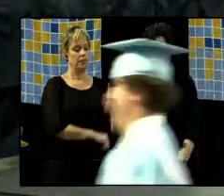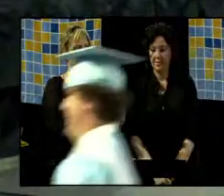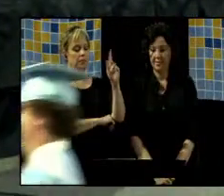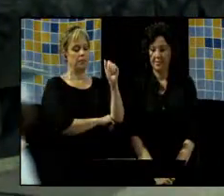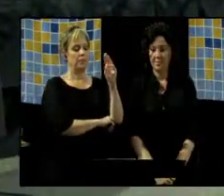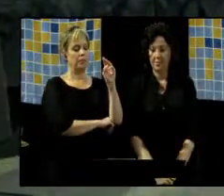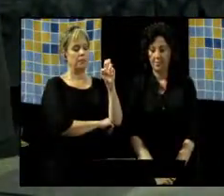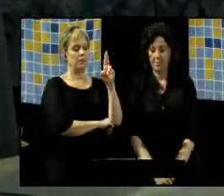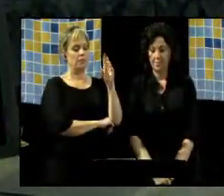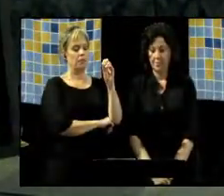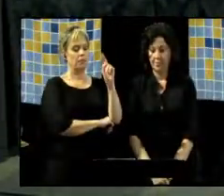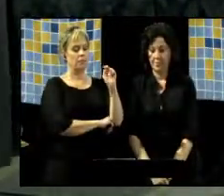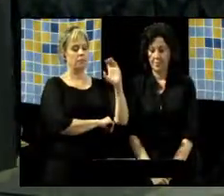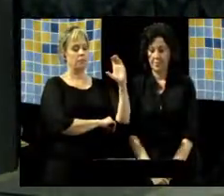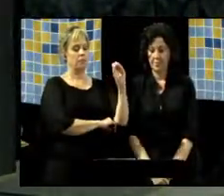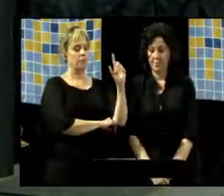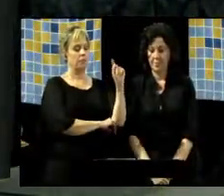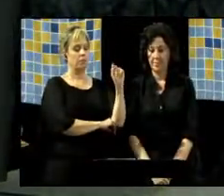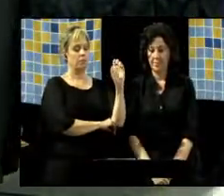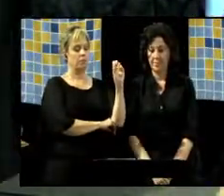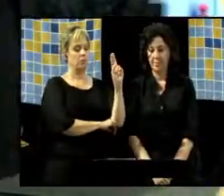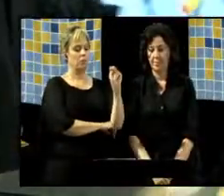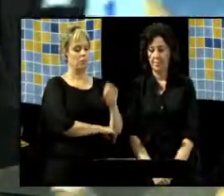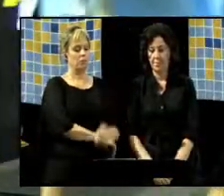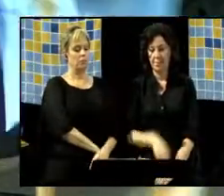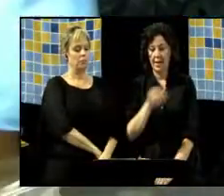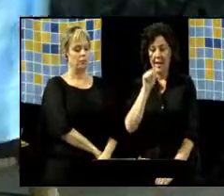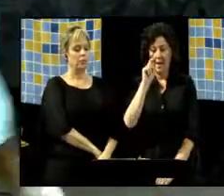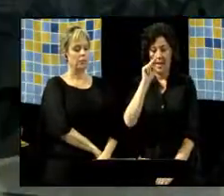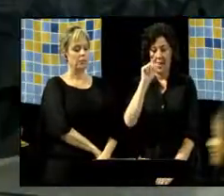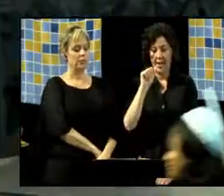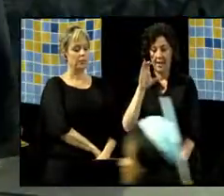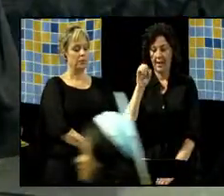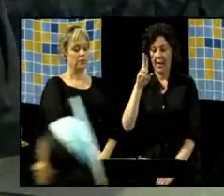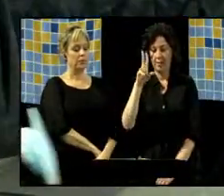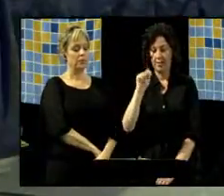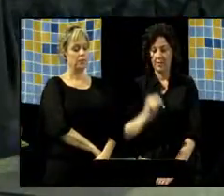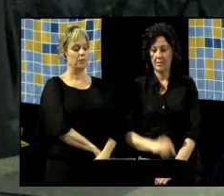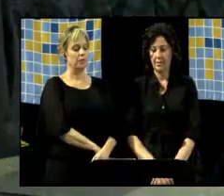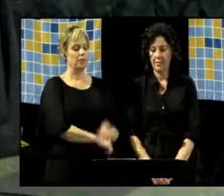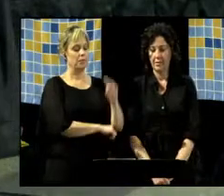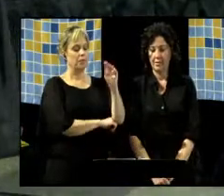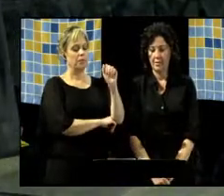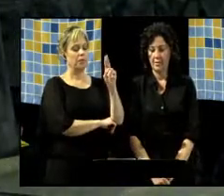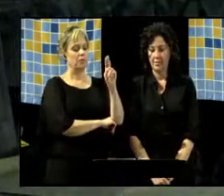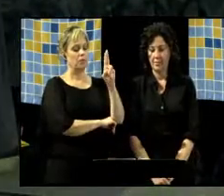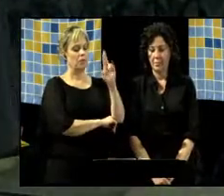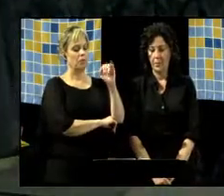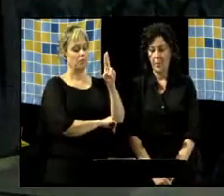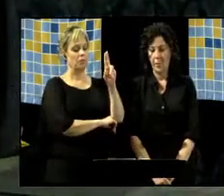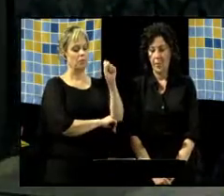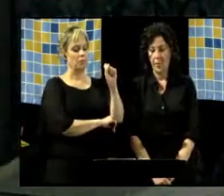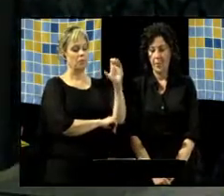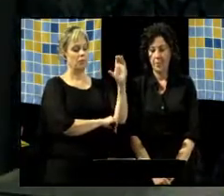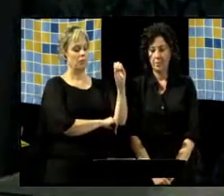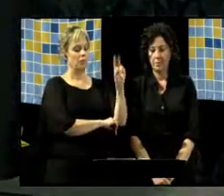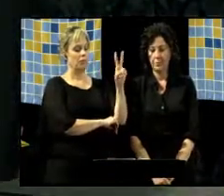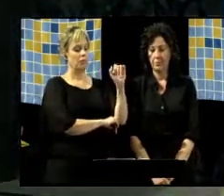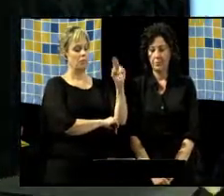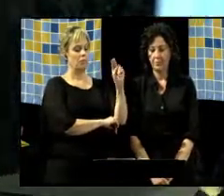Cameron Elizabeth Cotton, Anna Lucille Count, Marius Dylan